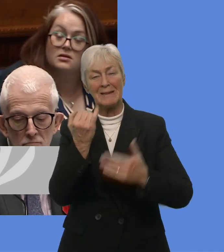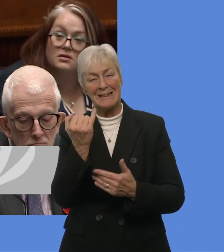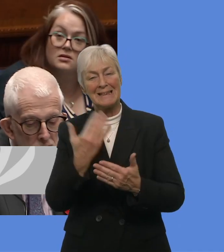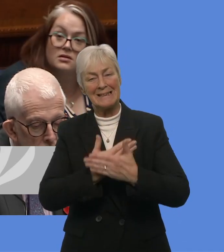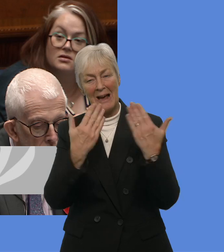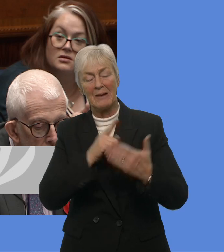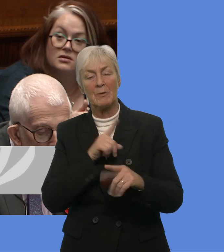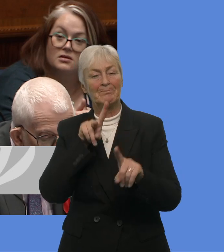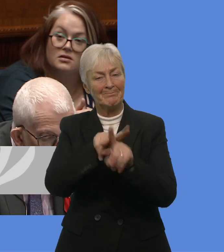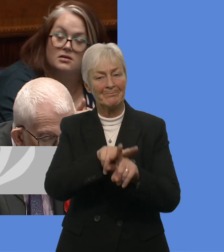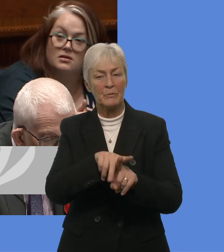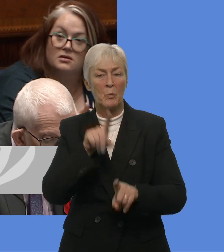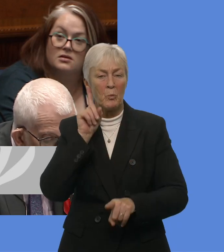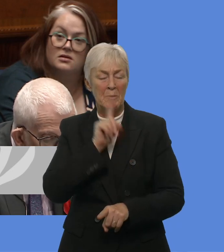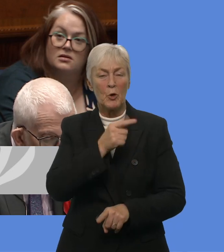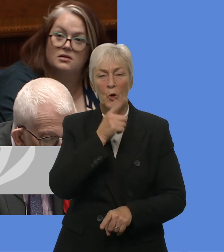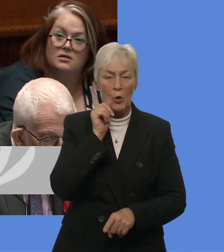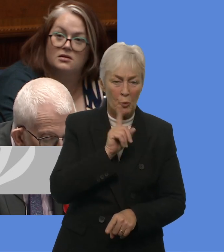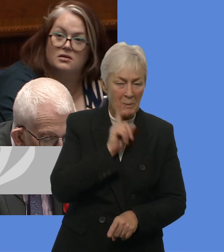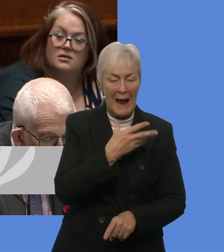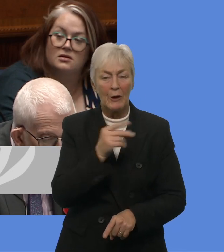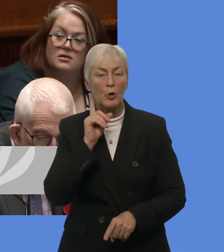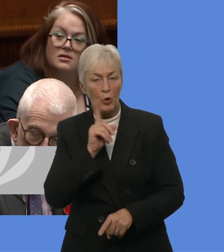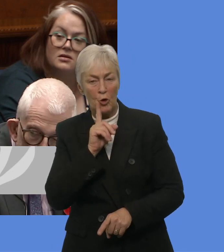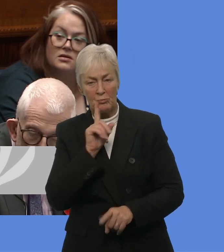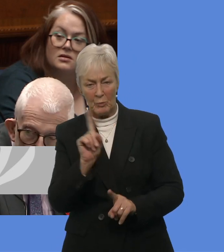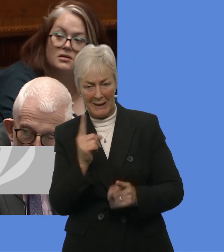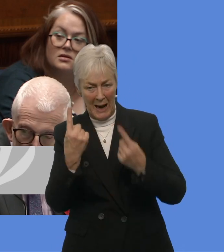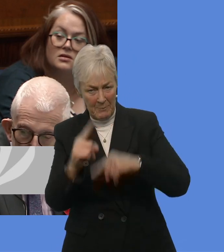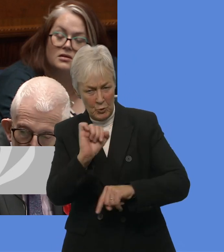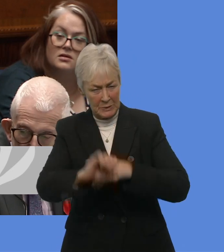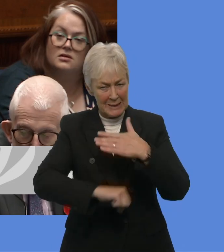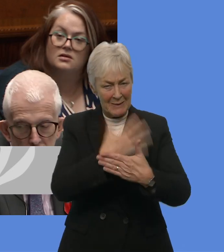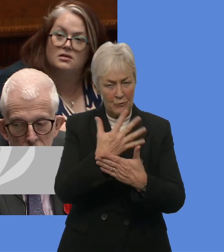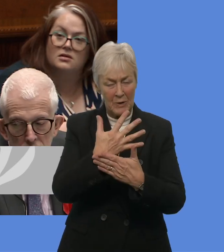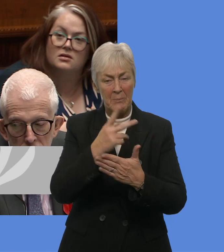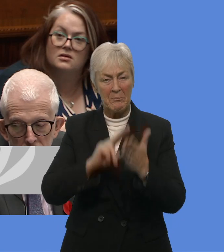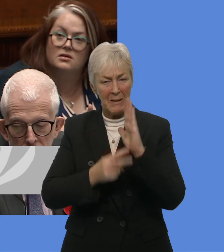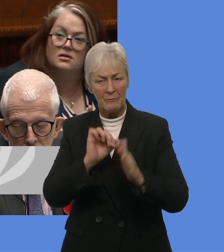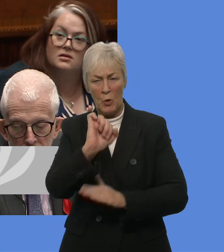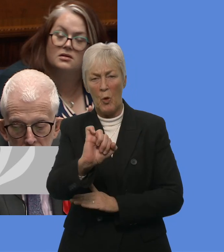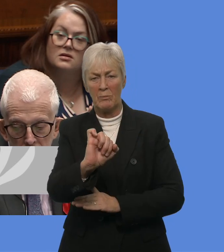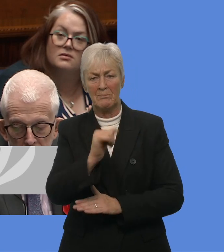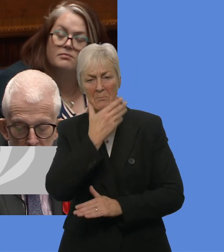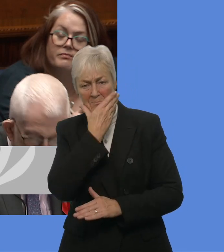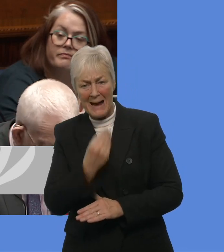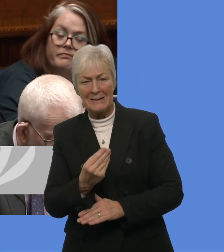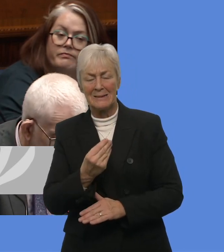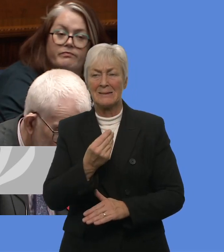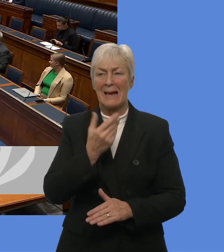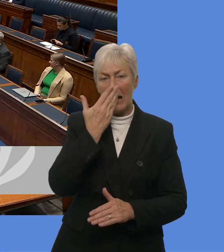women and girls. Can I please have an update on the research included in the delivery plan on men and boys' attitudes into violence against women and